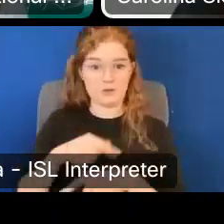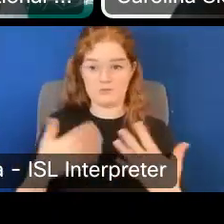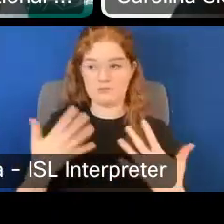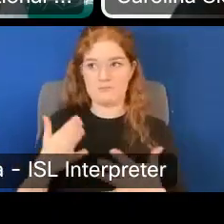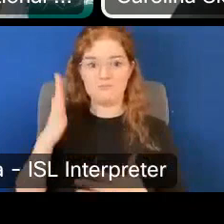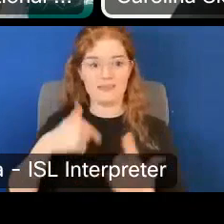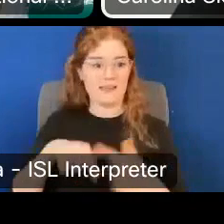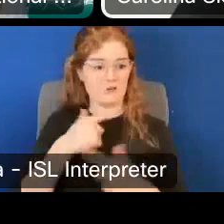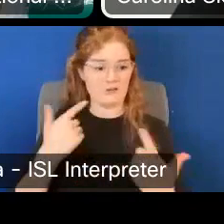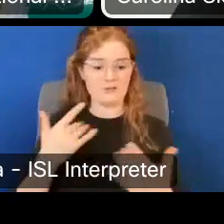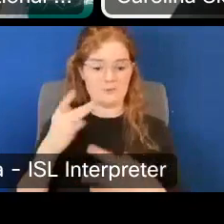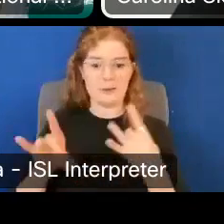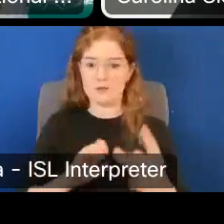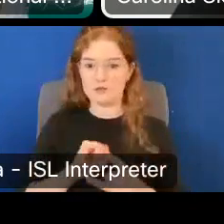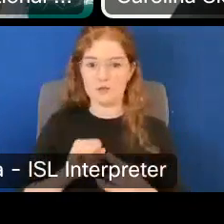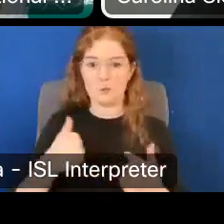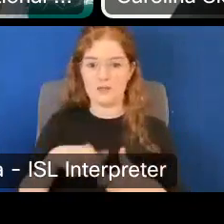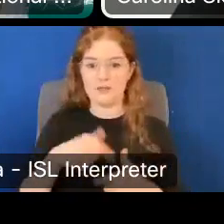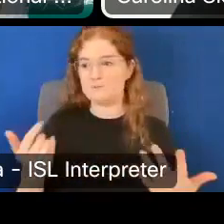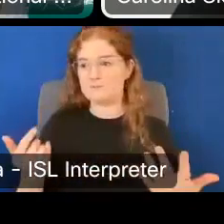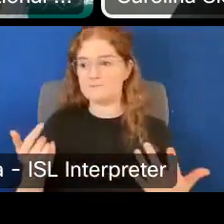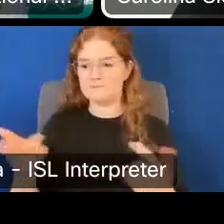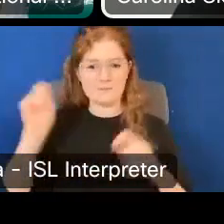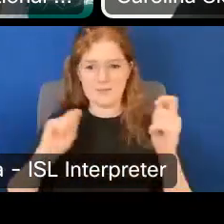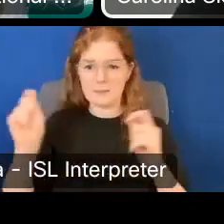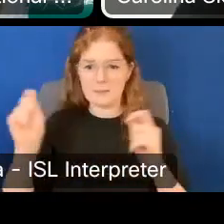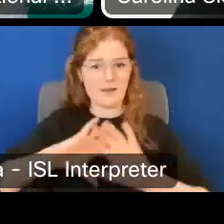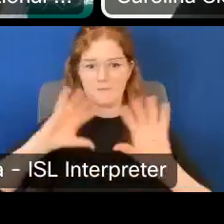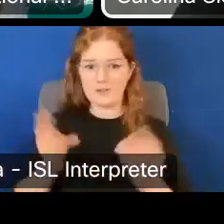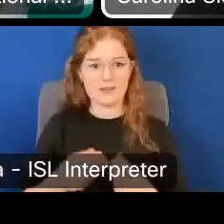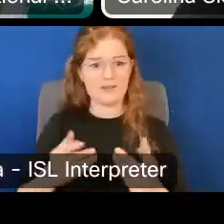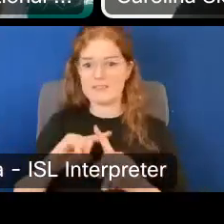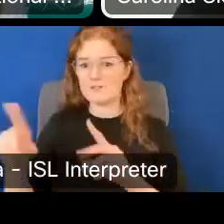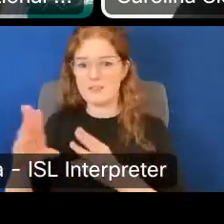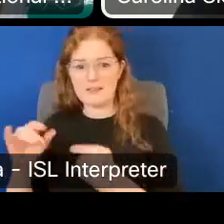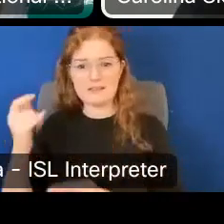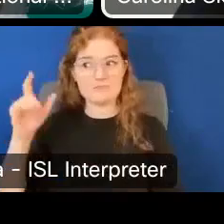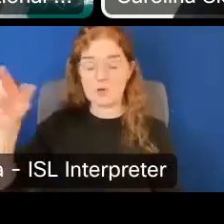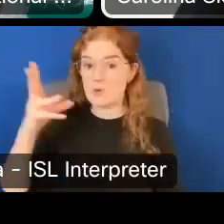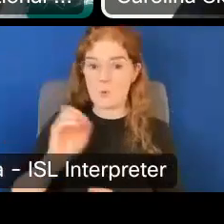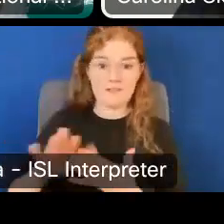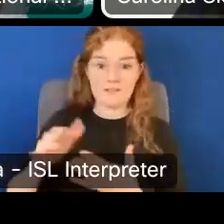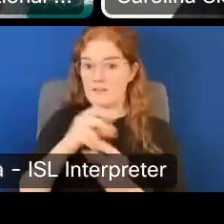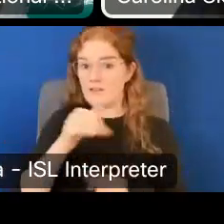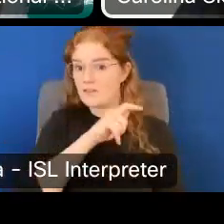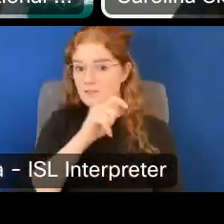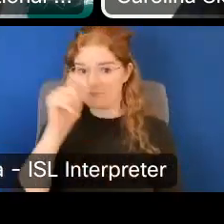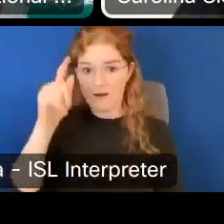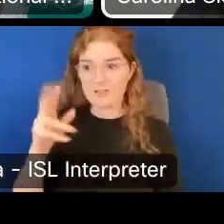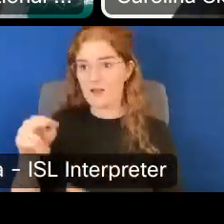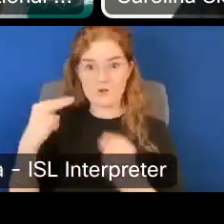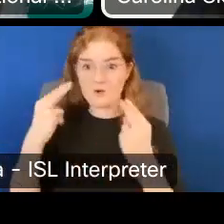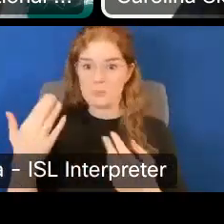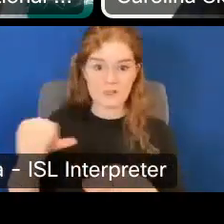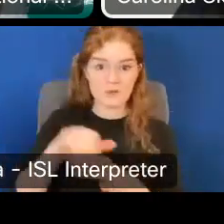to kind of make sure that we were considering everything, considering the things that mightn't have been usual in the